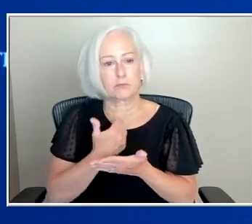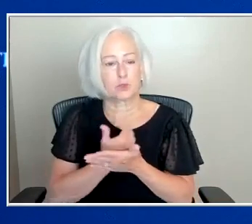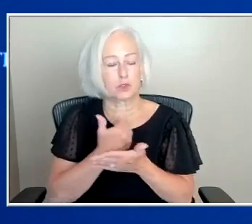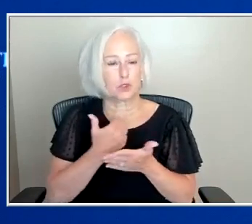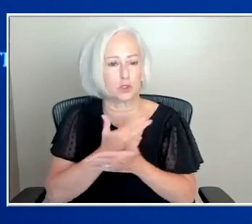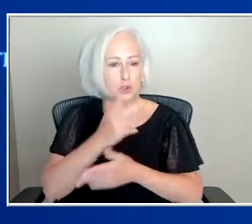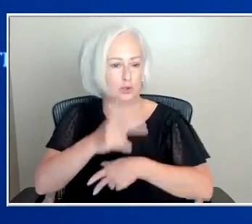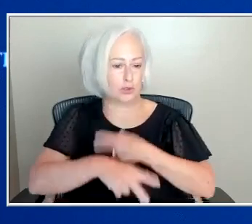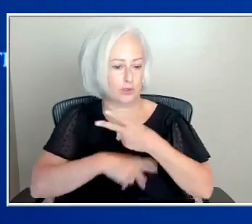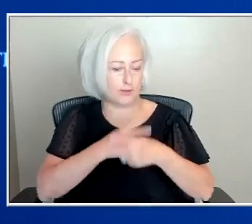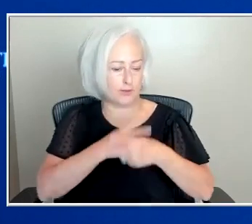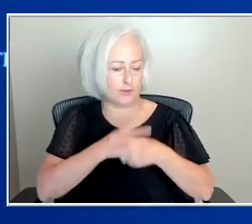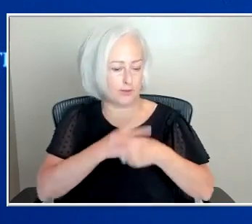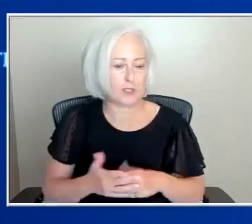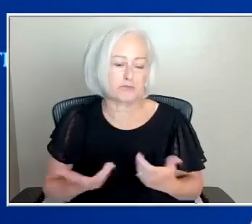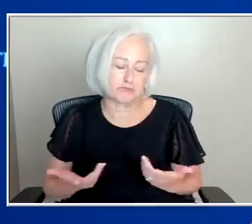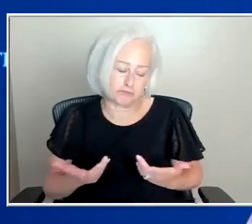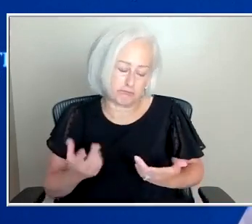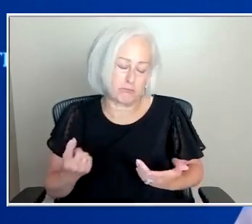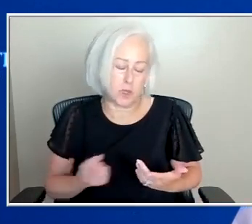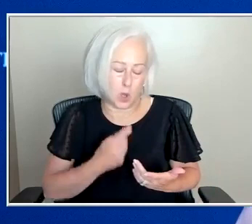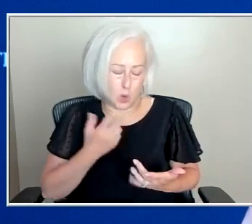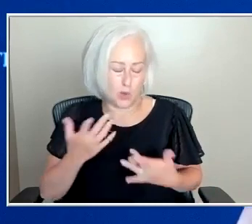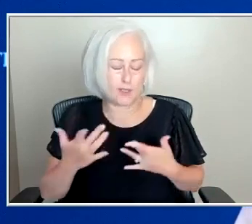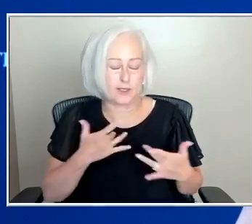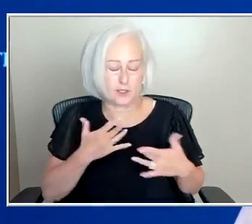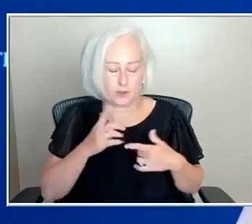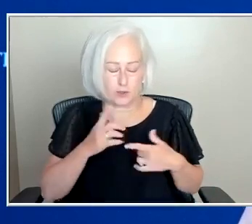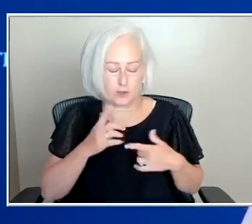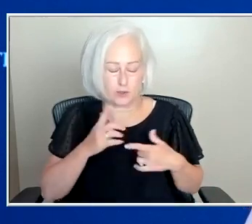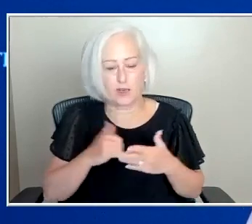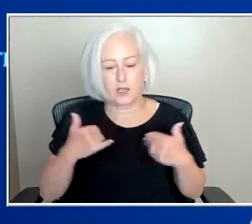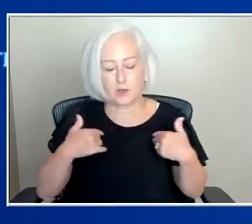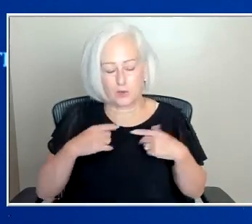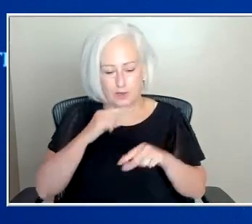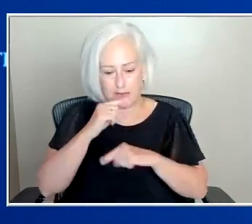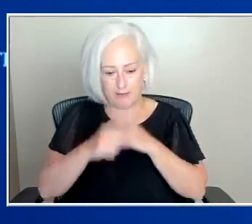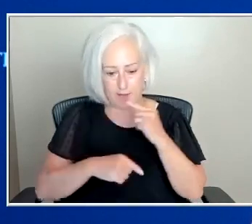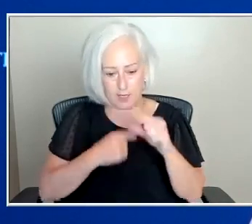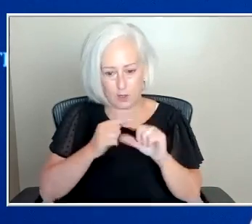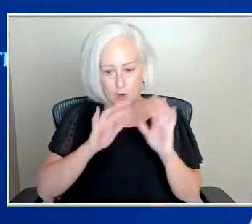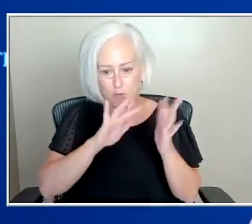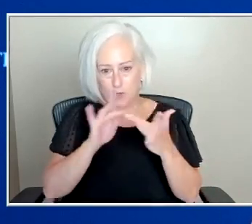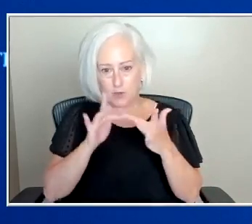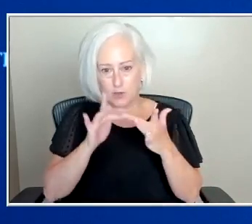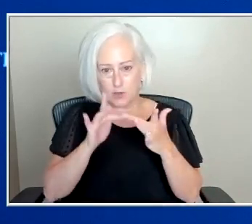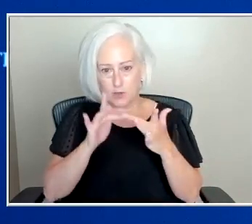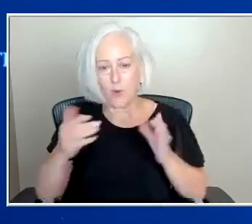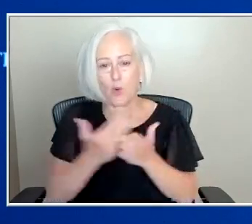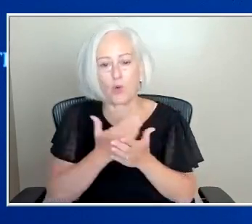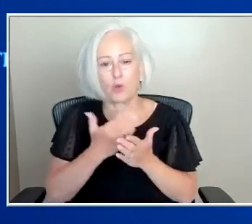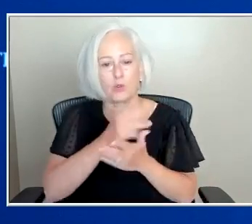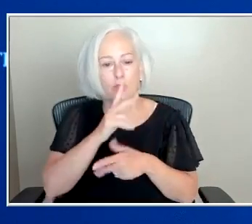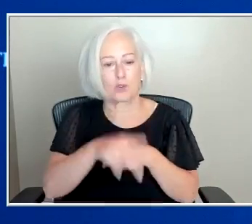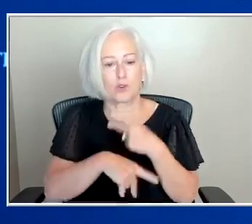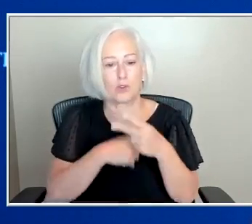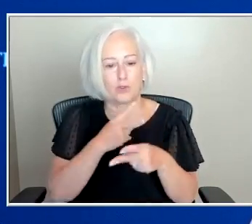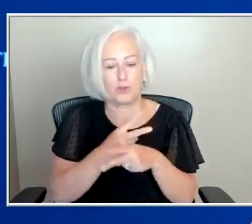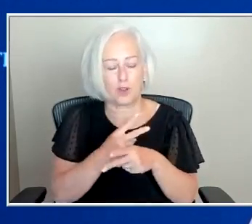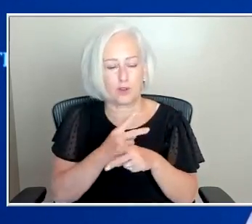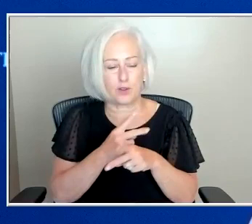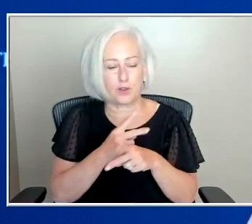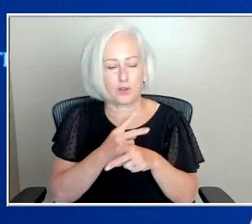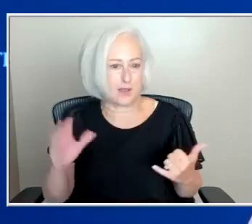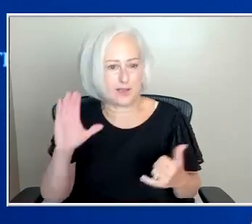is a global surveillance network looking for those new variants, but right now it just seems to be the